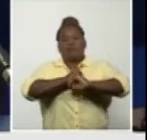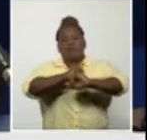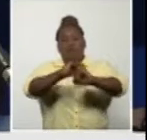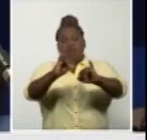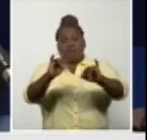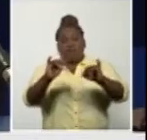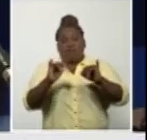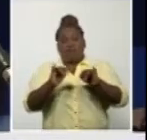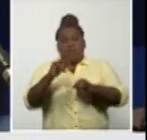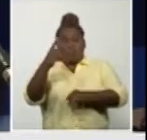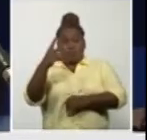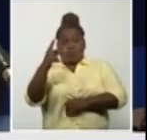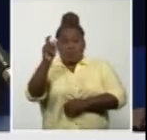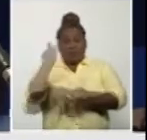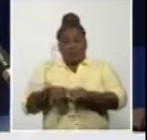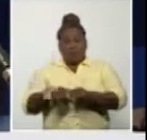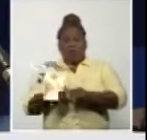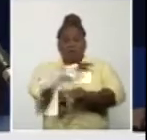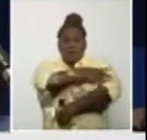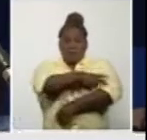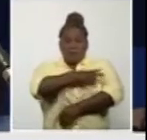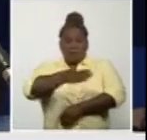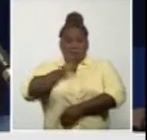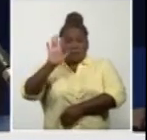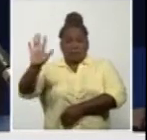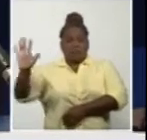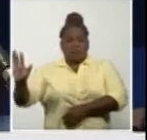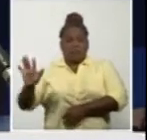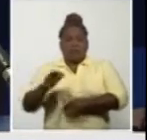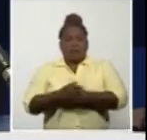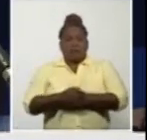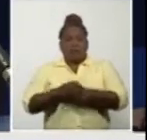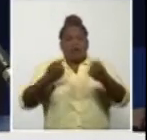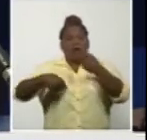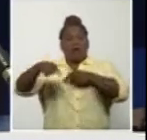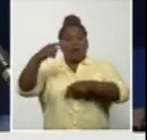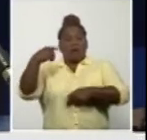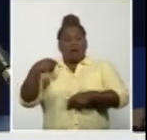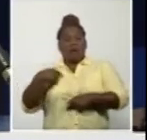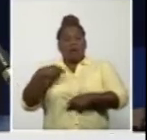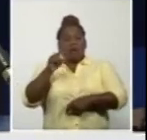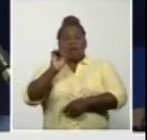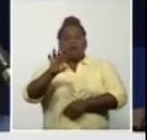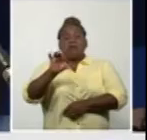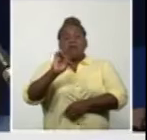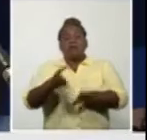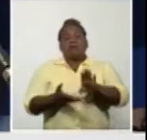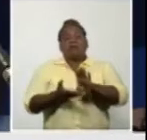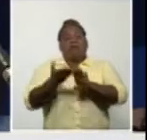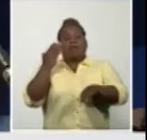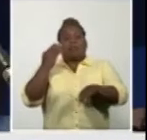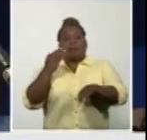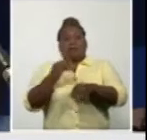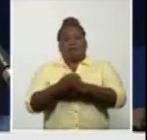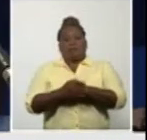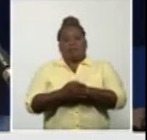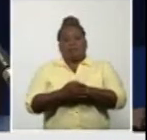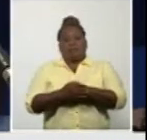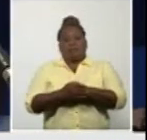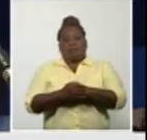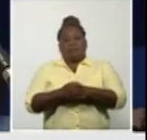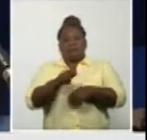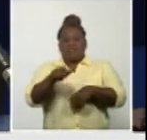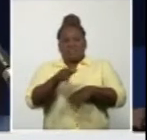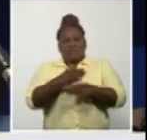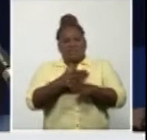We have the 2 evacuees we always mention, and yesterday 15 patients were discharged in